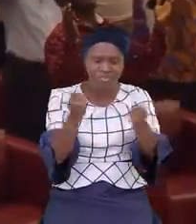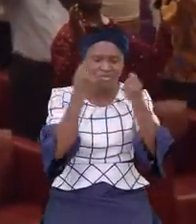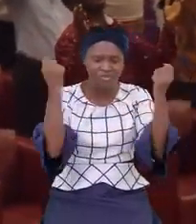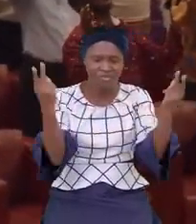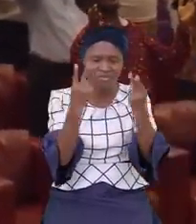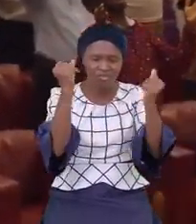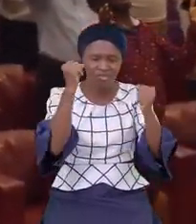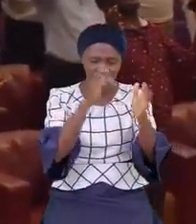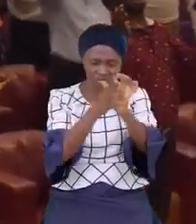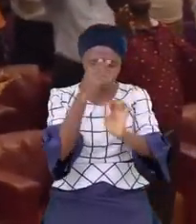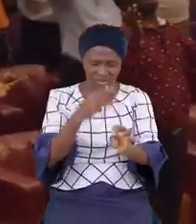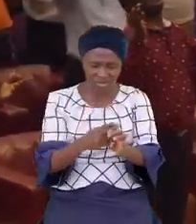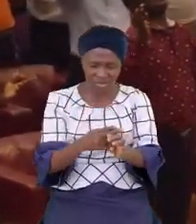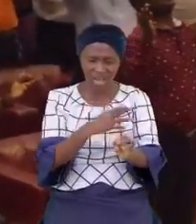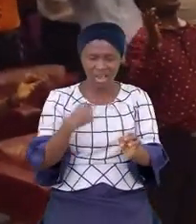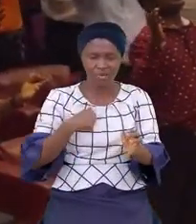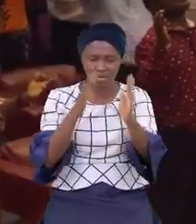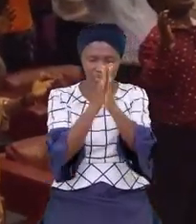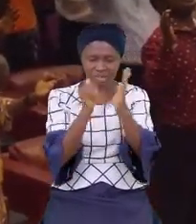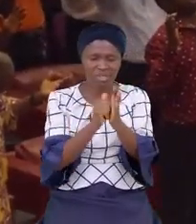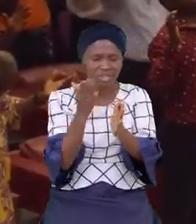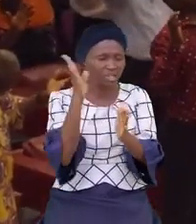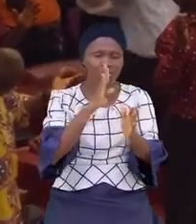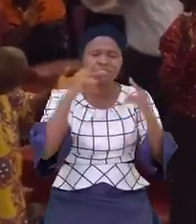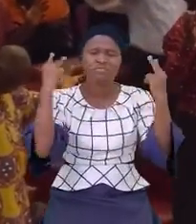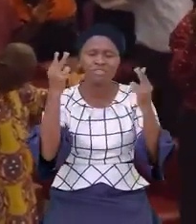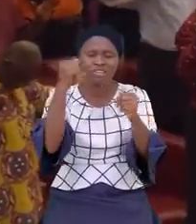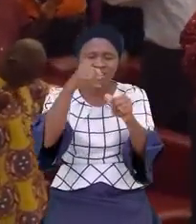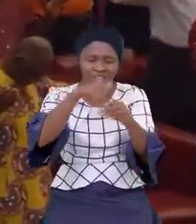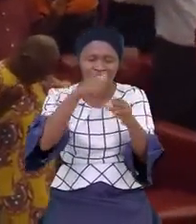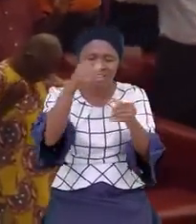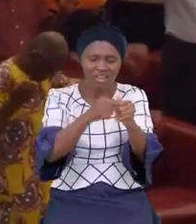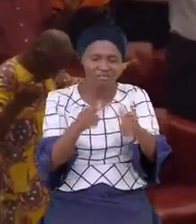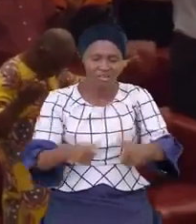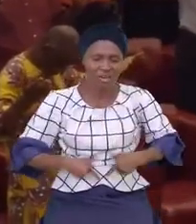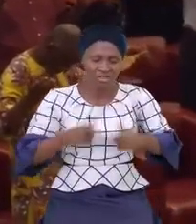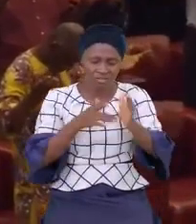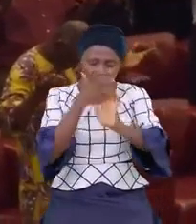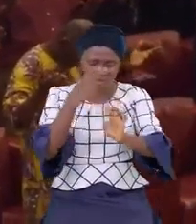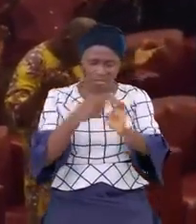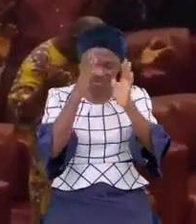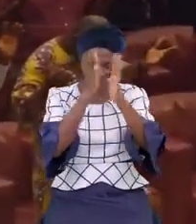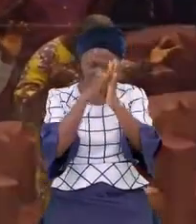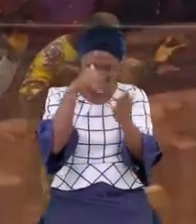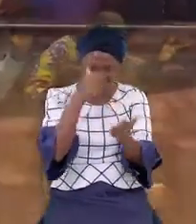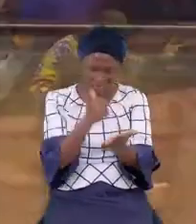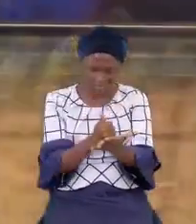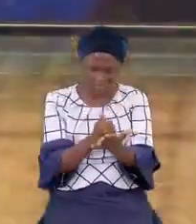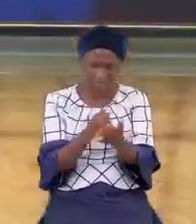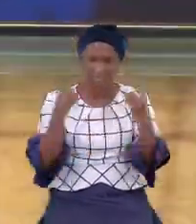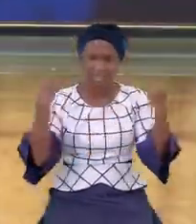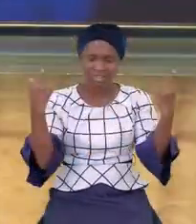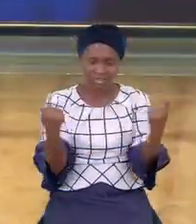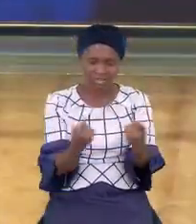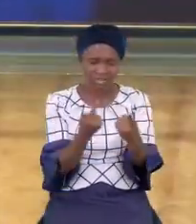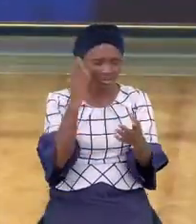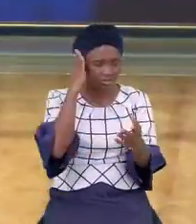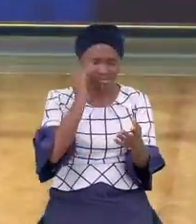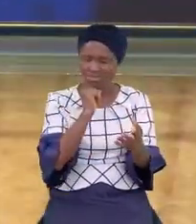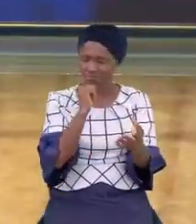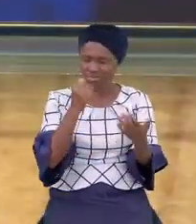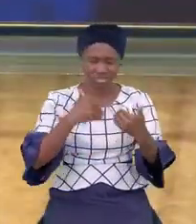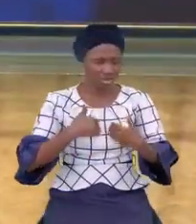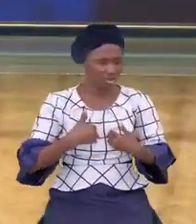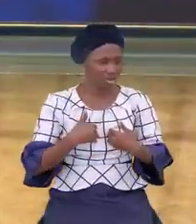will pray, Lord, there will be victory in every life in Jesus' name. Sin shall not